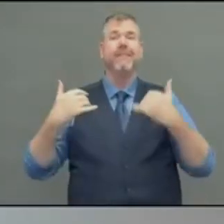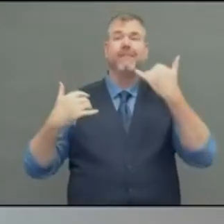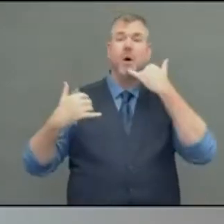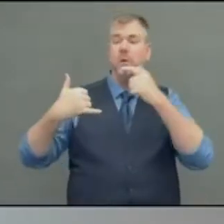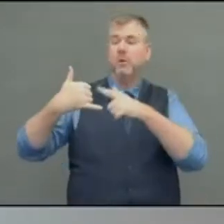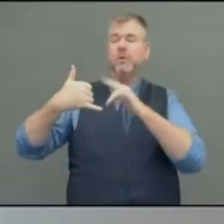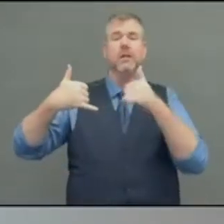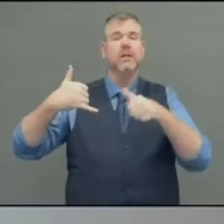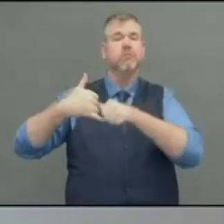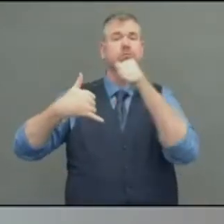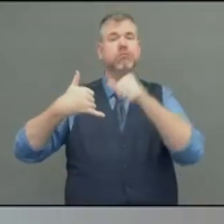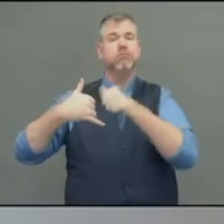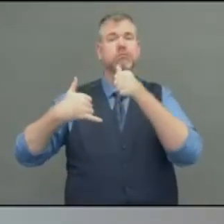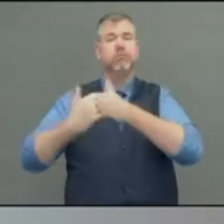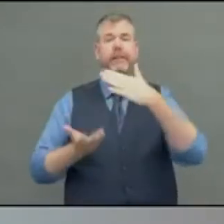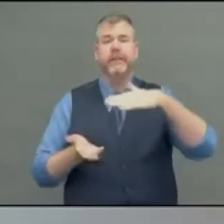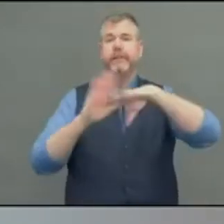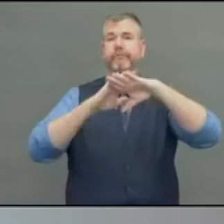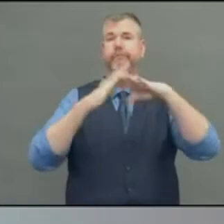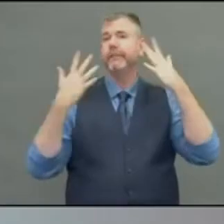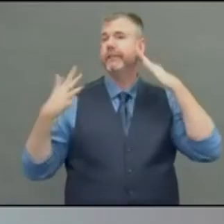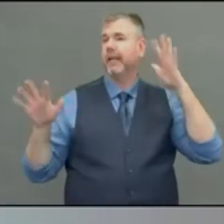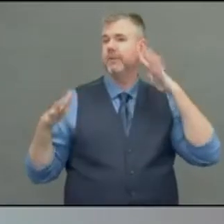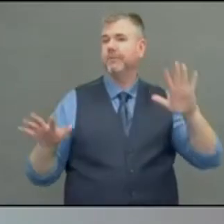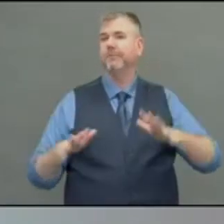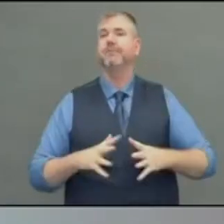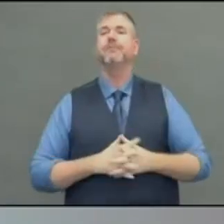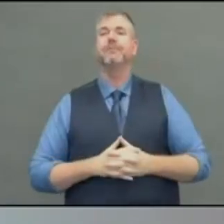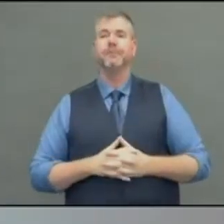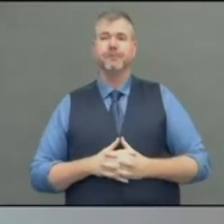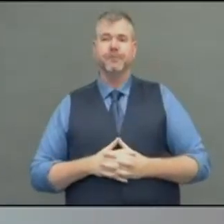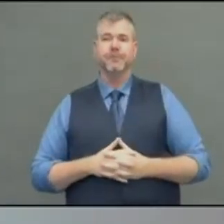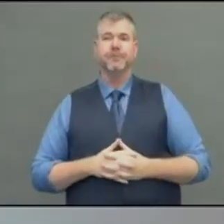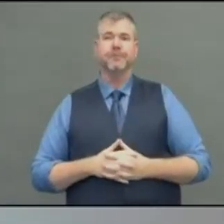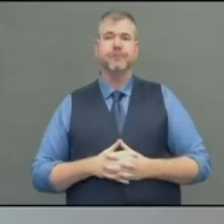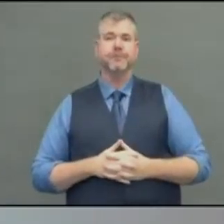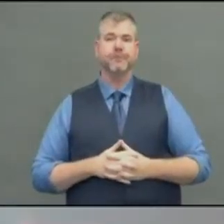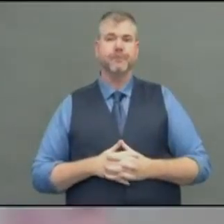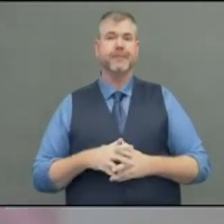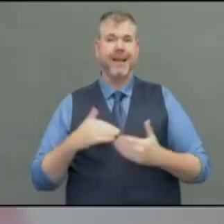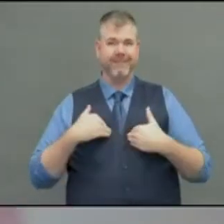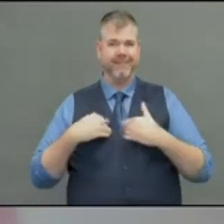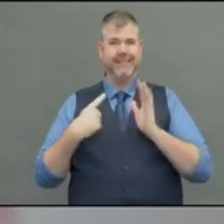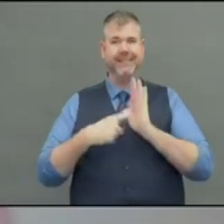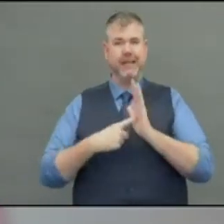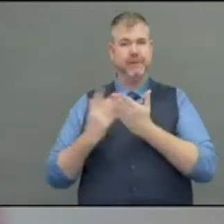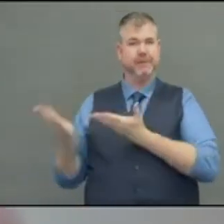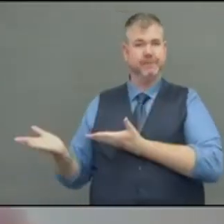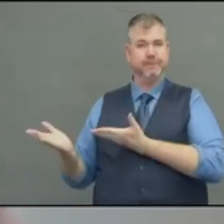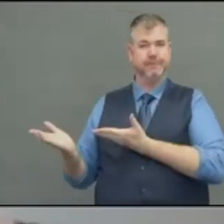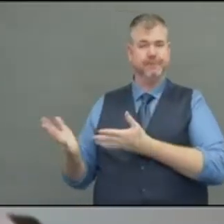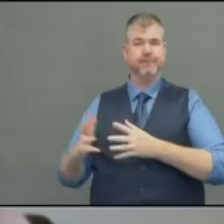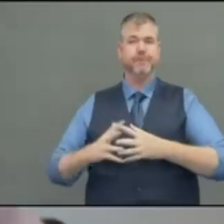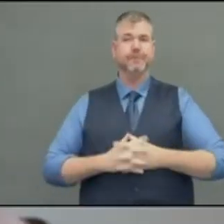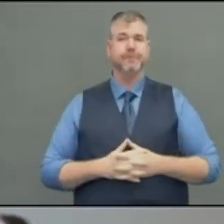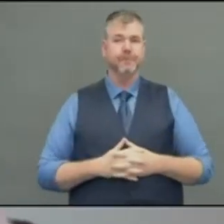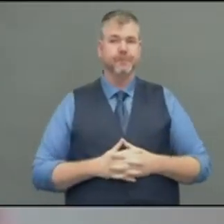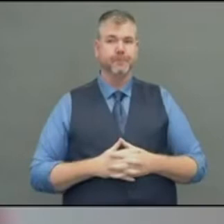So our telephones are going to ring much louder. So now my mom can hear her phone ring. And in addition, this one here